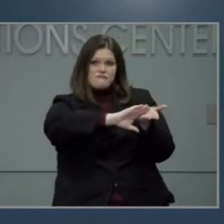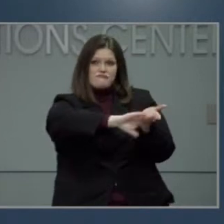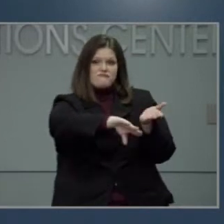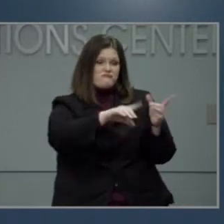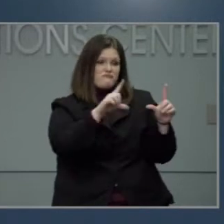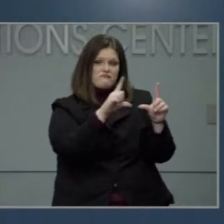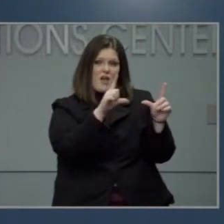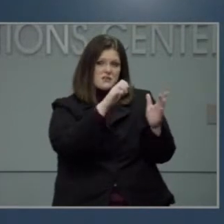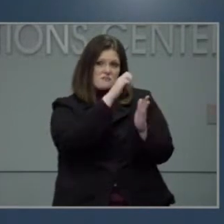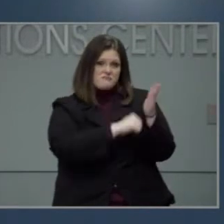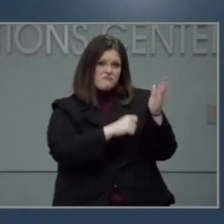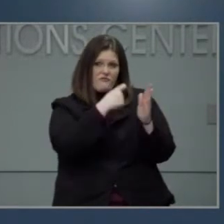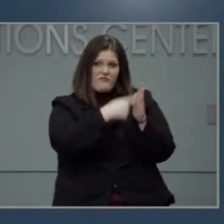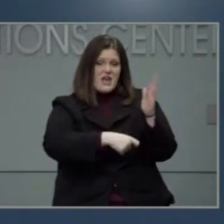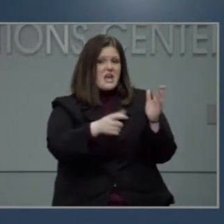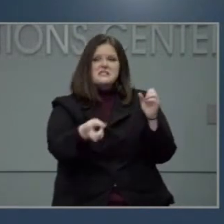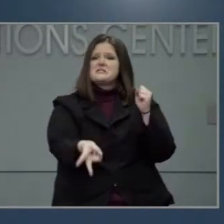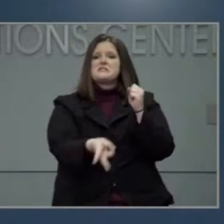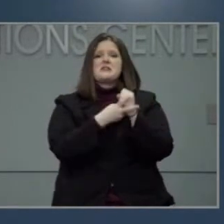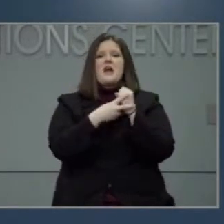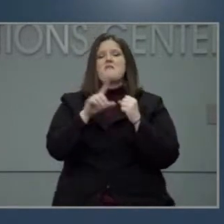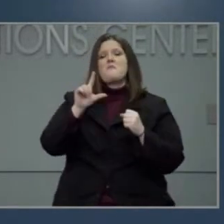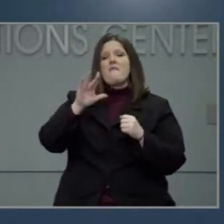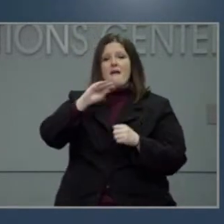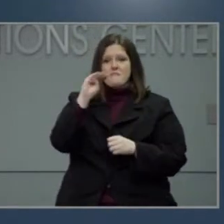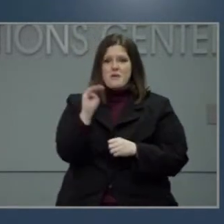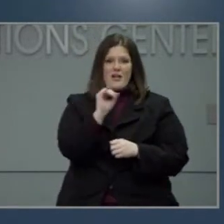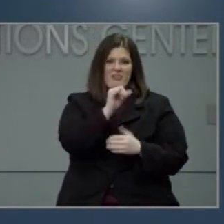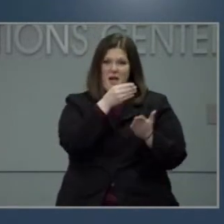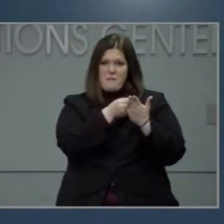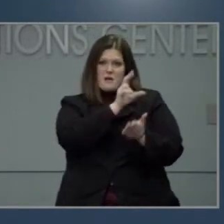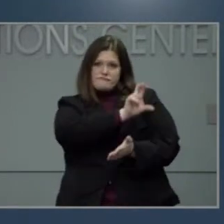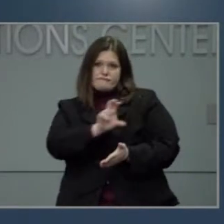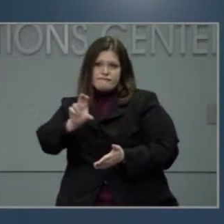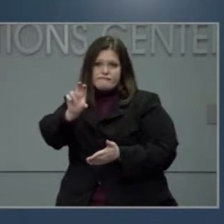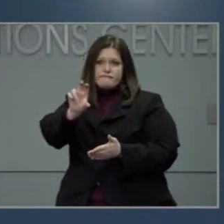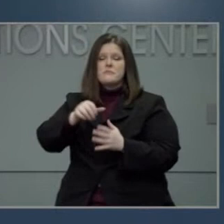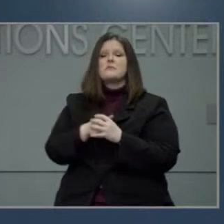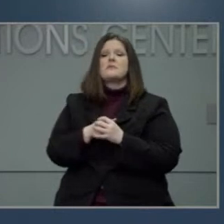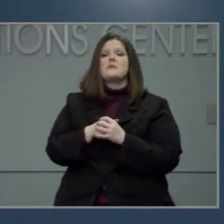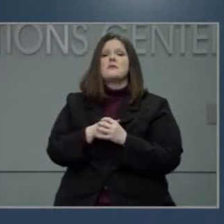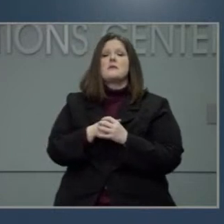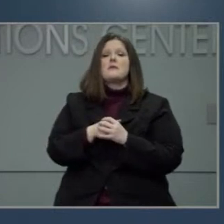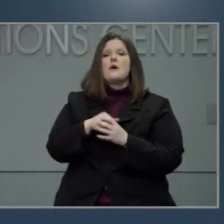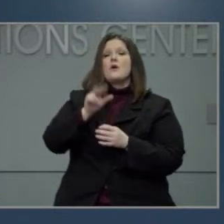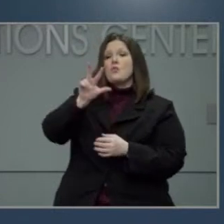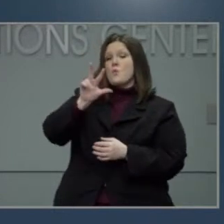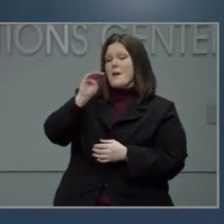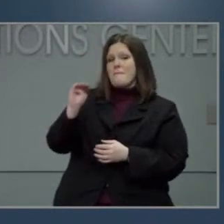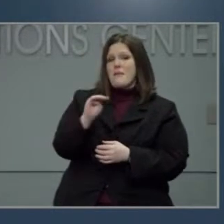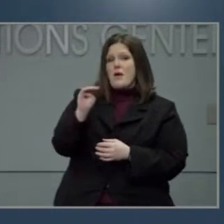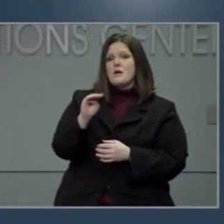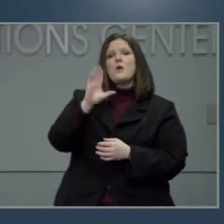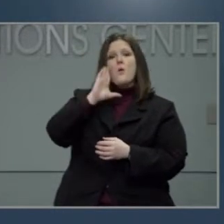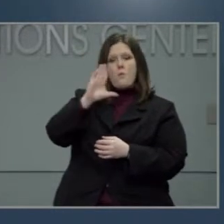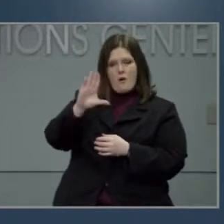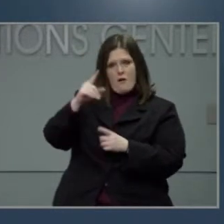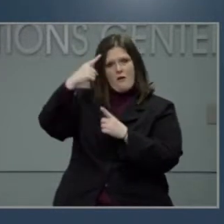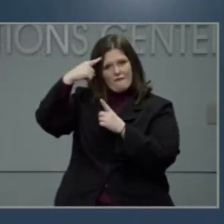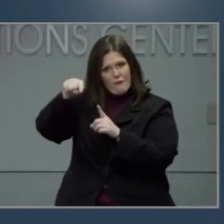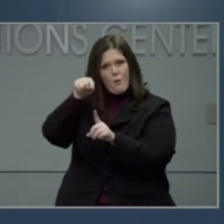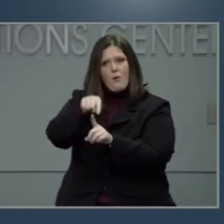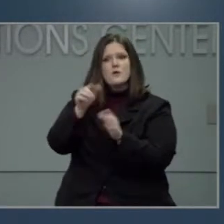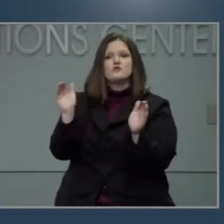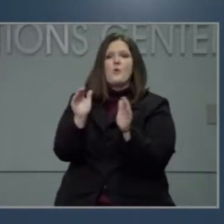million. It includes $3 million for small business counseling, as well as $3 million to market North Carolina